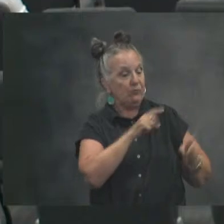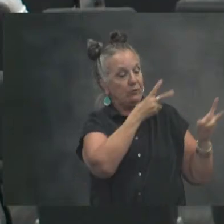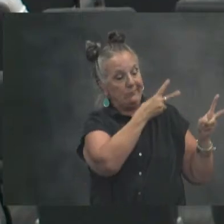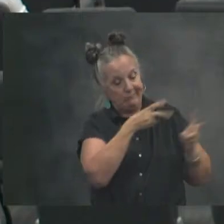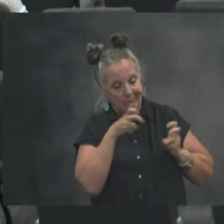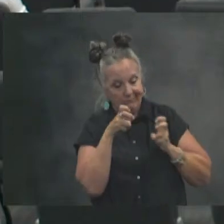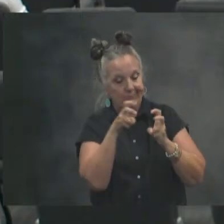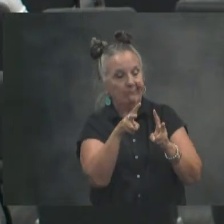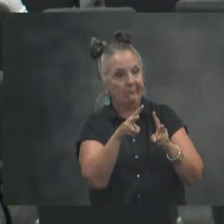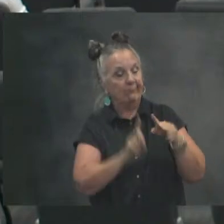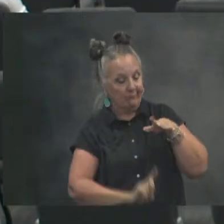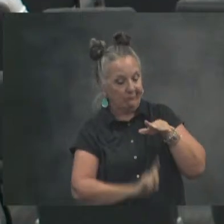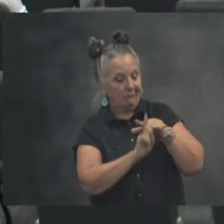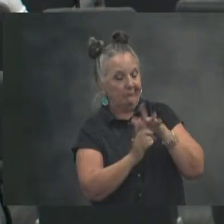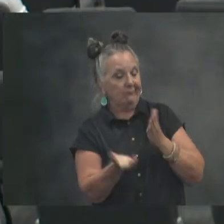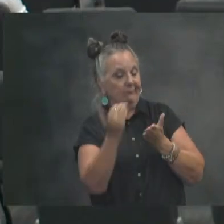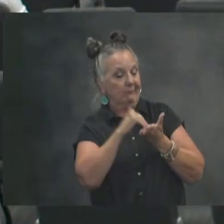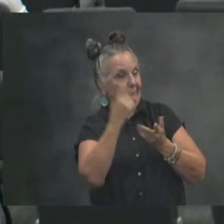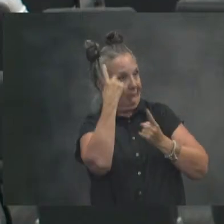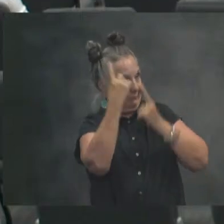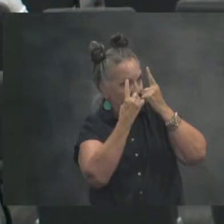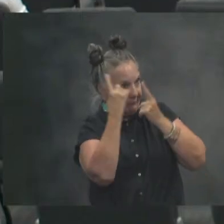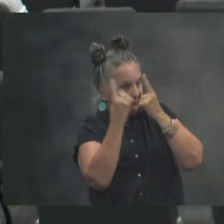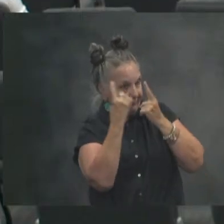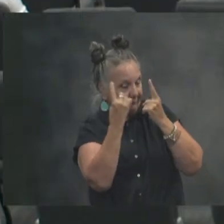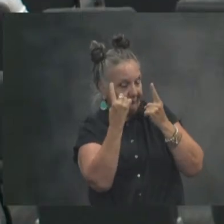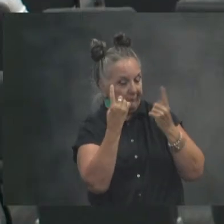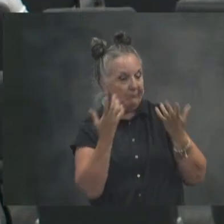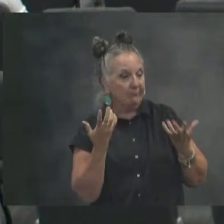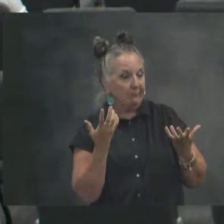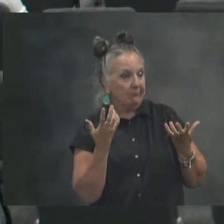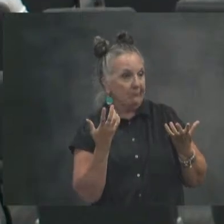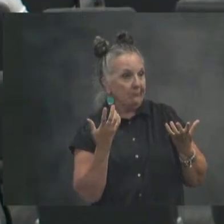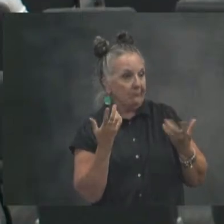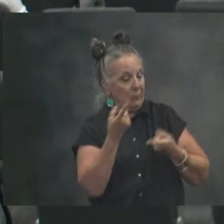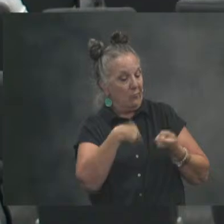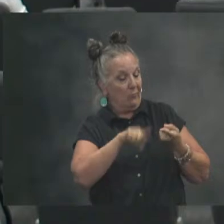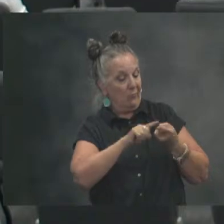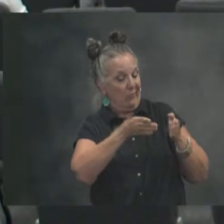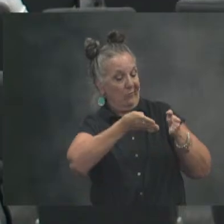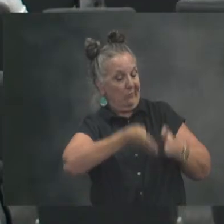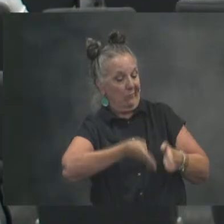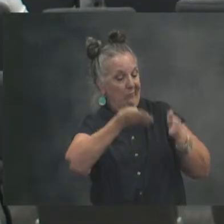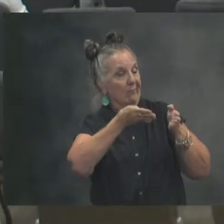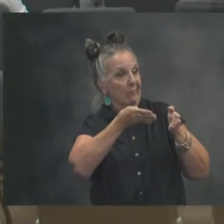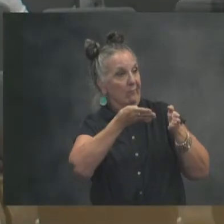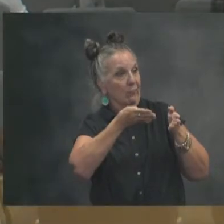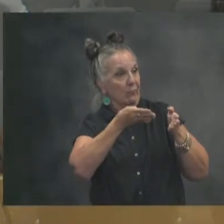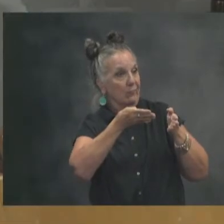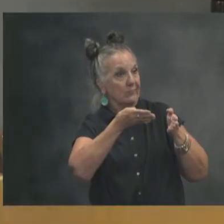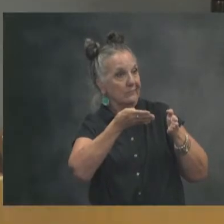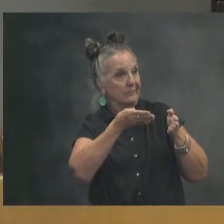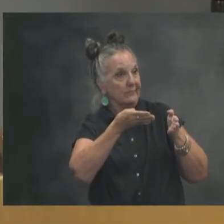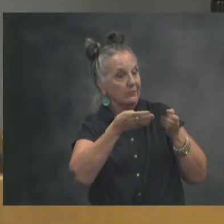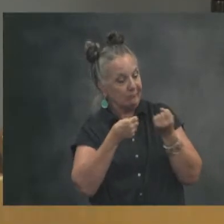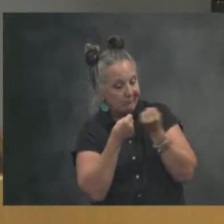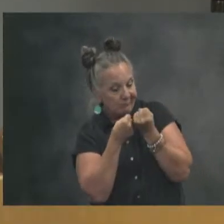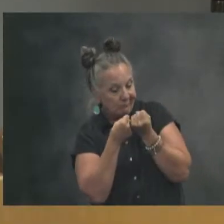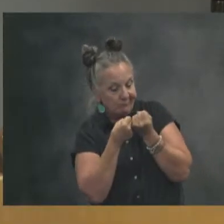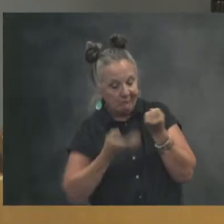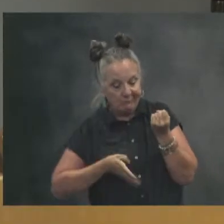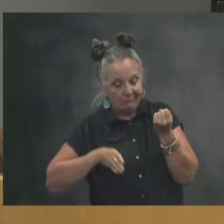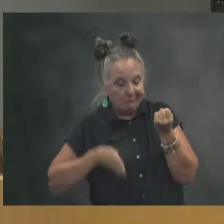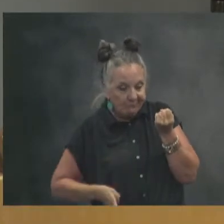be considered. So it wasn't a matter of someone who was on the prevailing side having